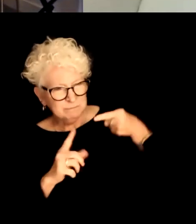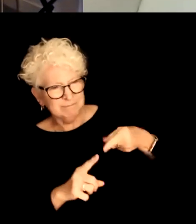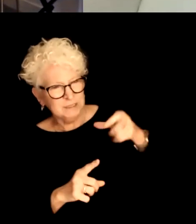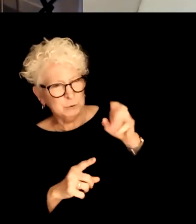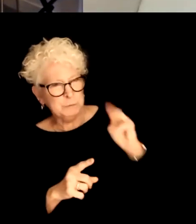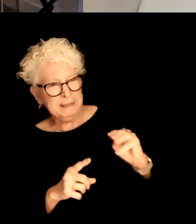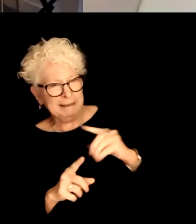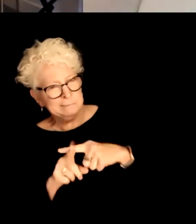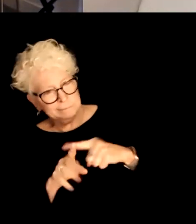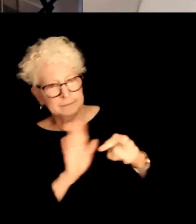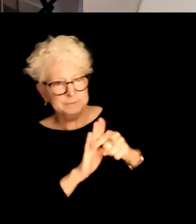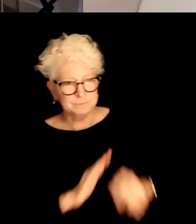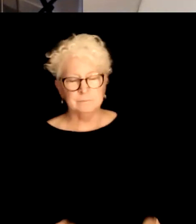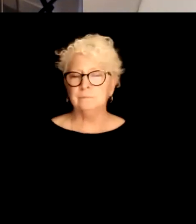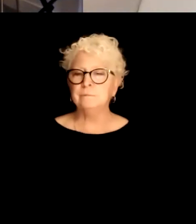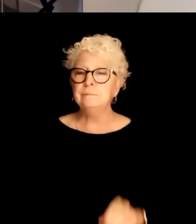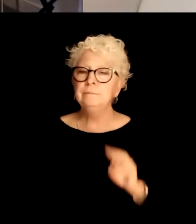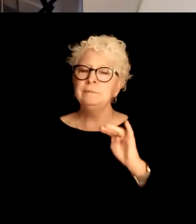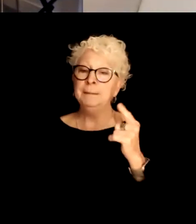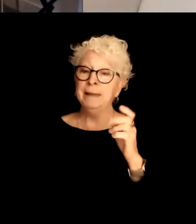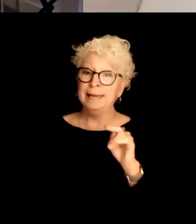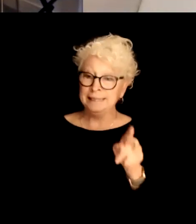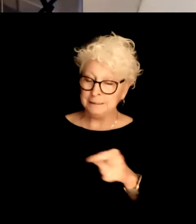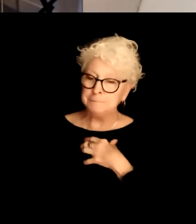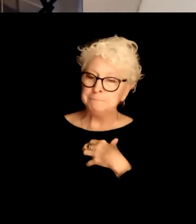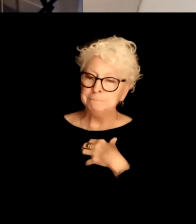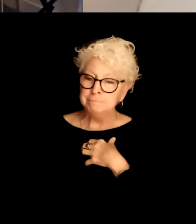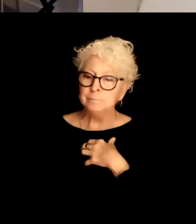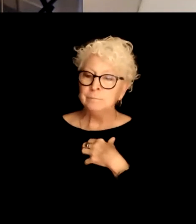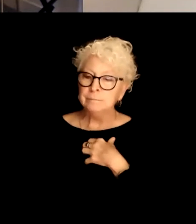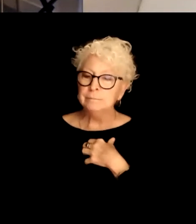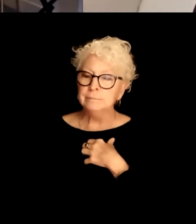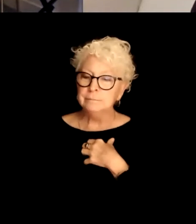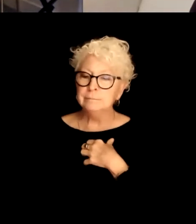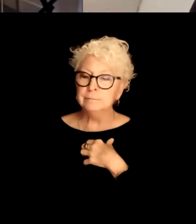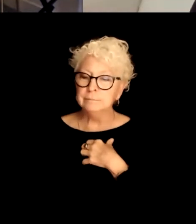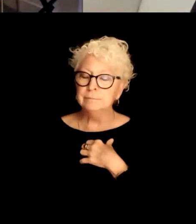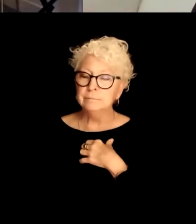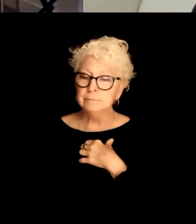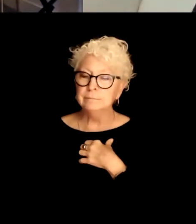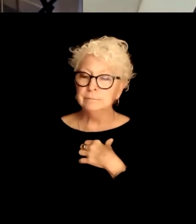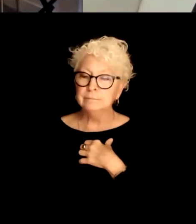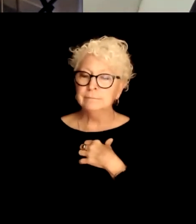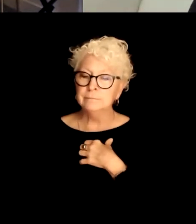I mean, maybe pros and cons is I am sort of